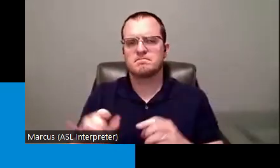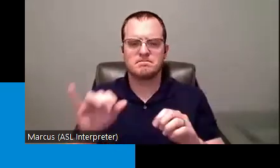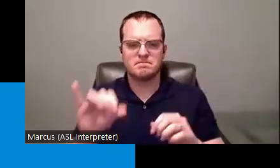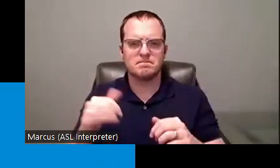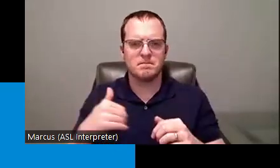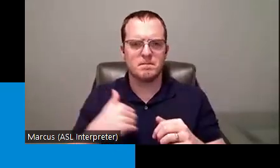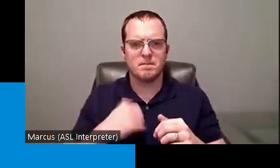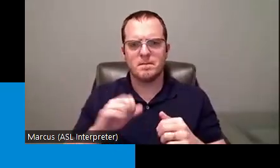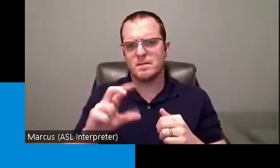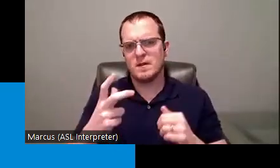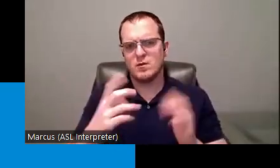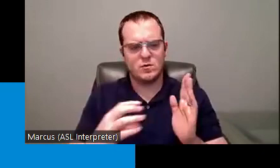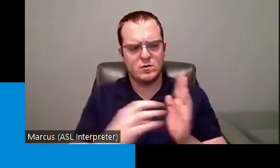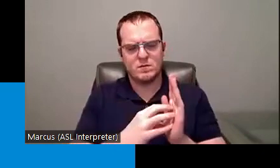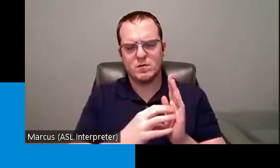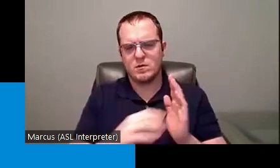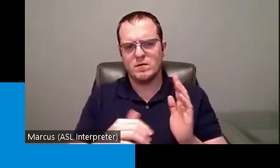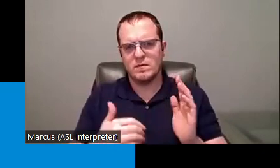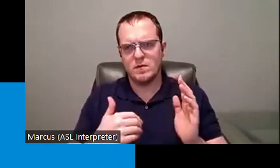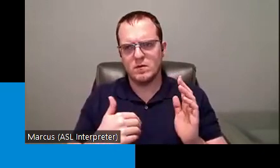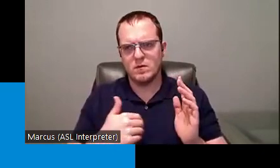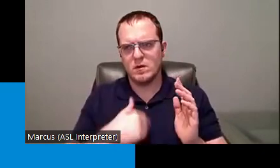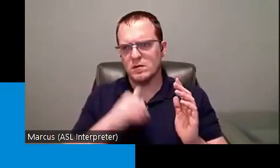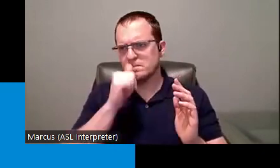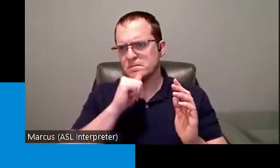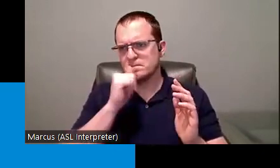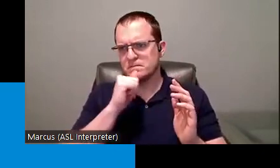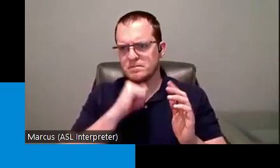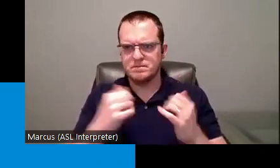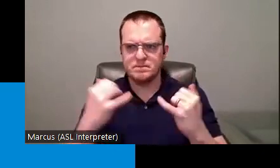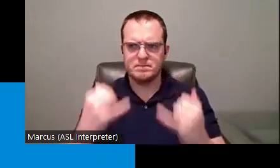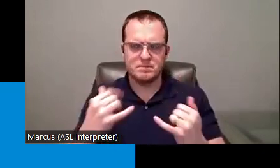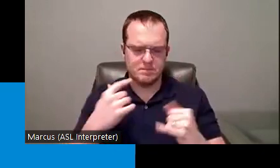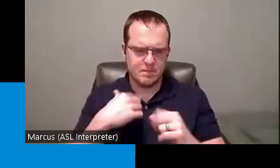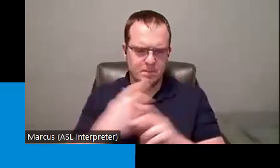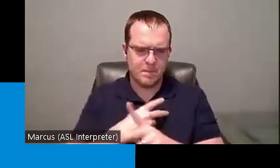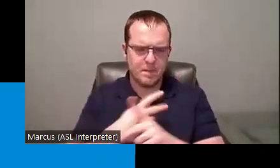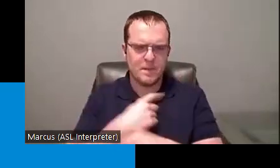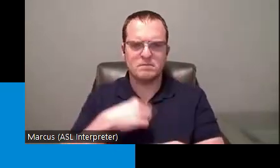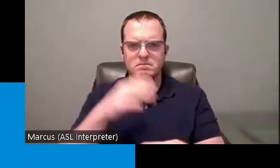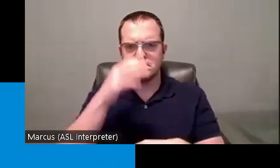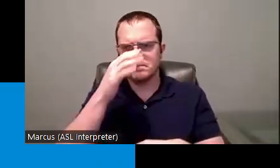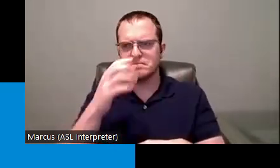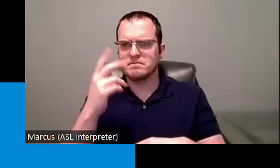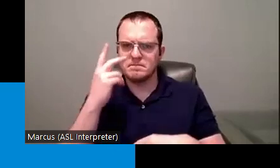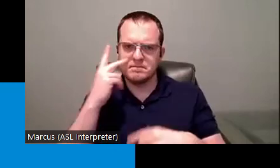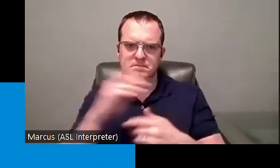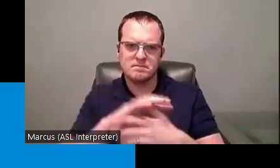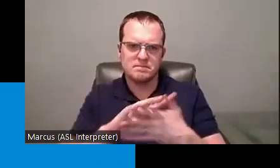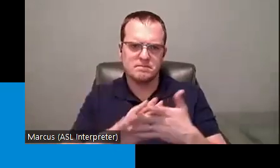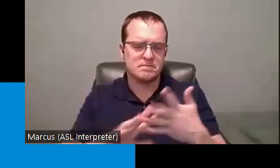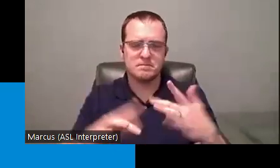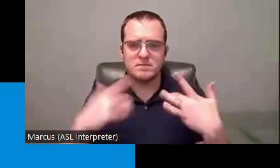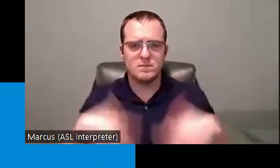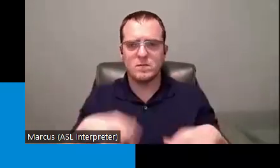third paragraph that we are dealing with. To hear and see a naked woman who was